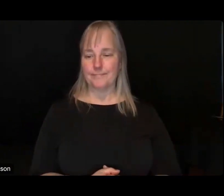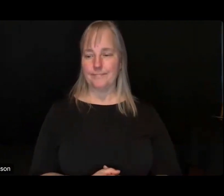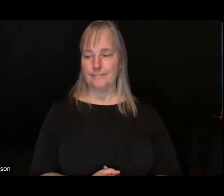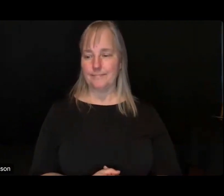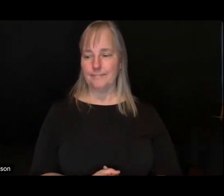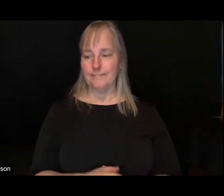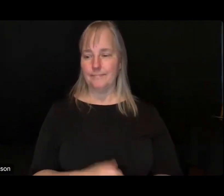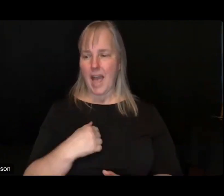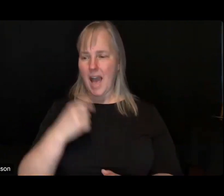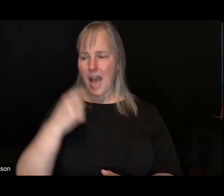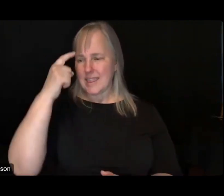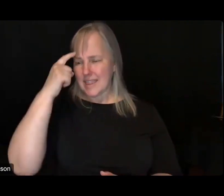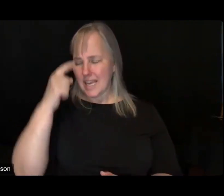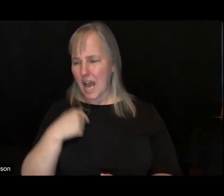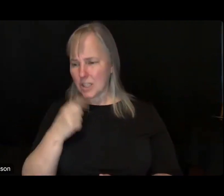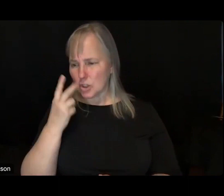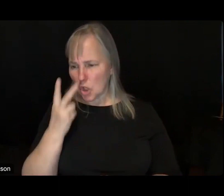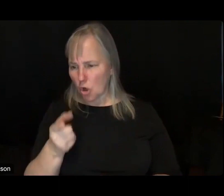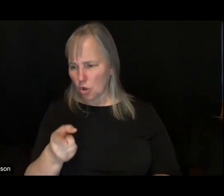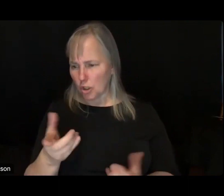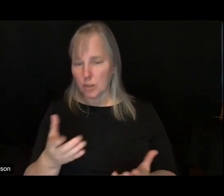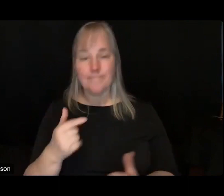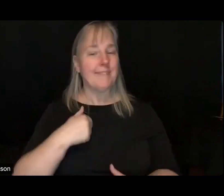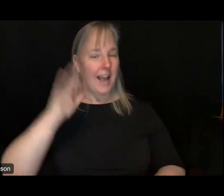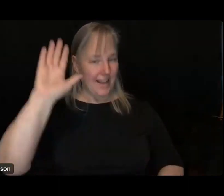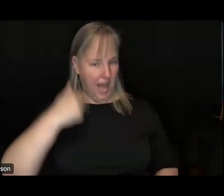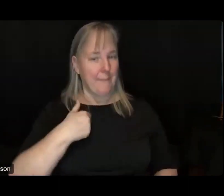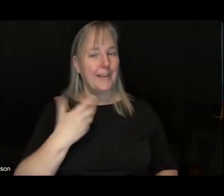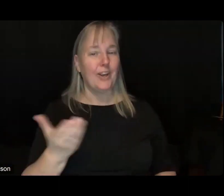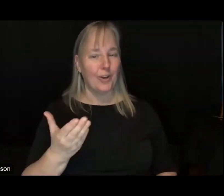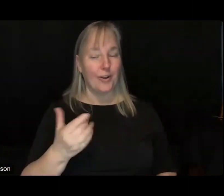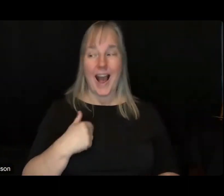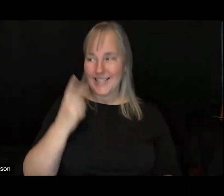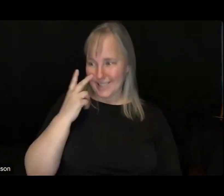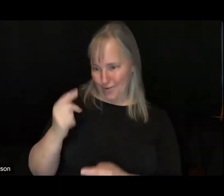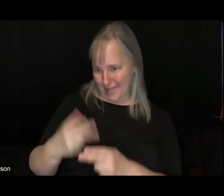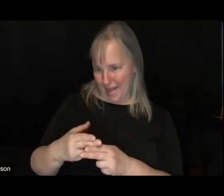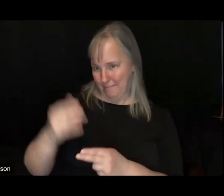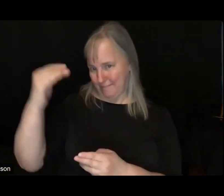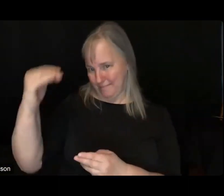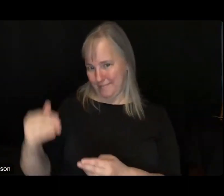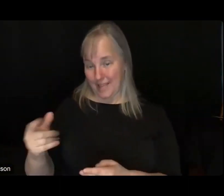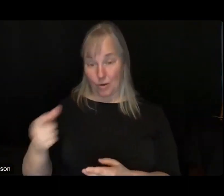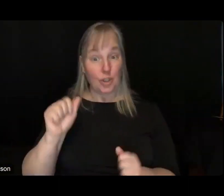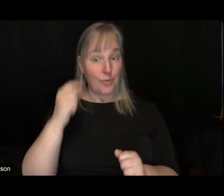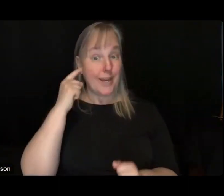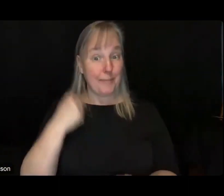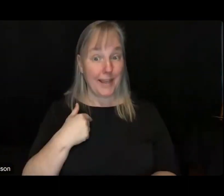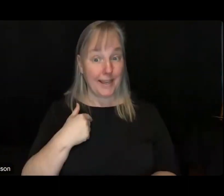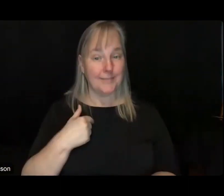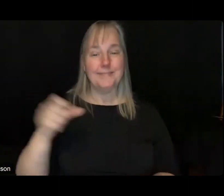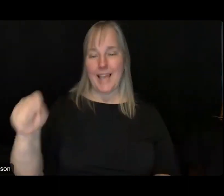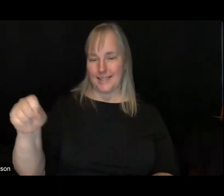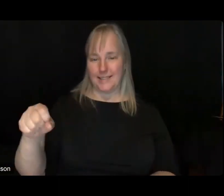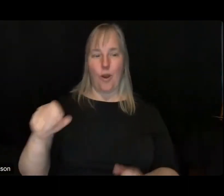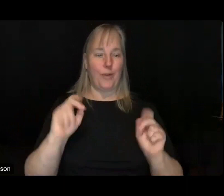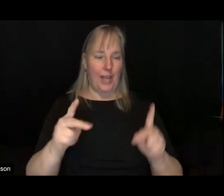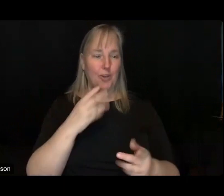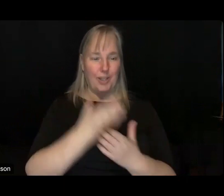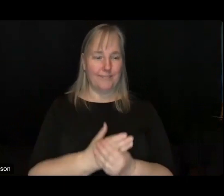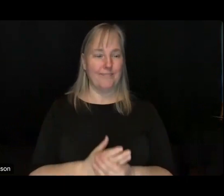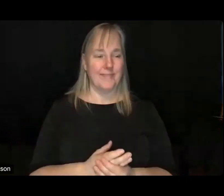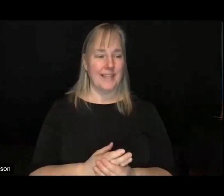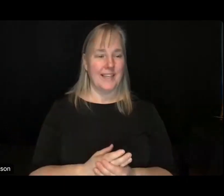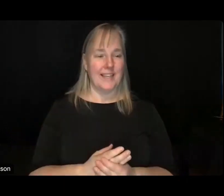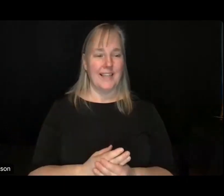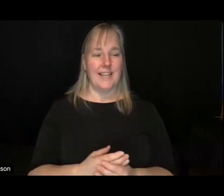I think I saw her earlier. I'm here. I see your name. Yeah. Can you hear me? Yes. Go Okay, ahead. good. Jennifer,